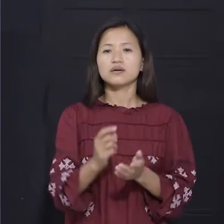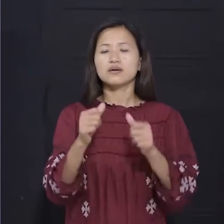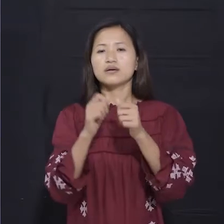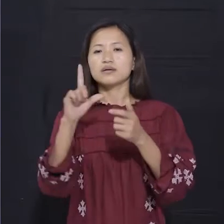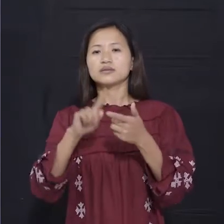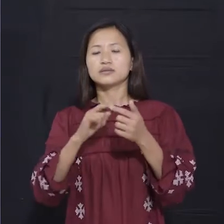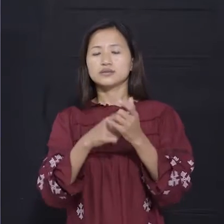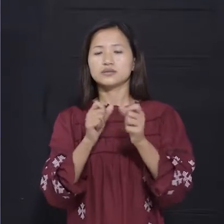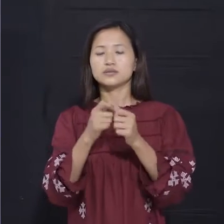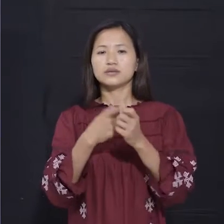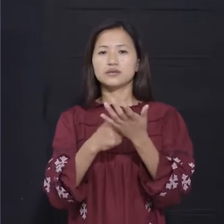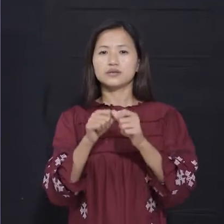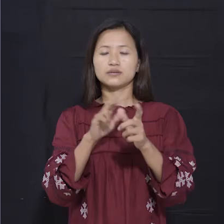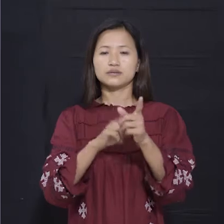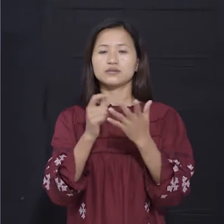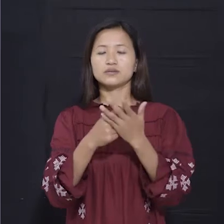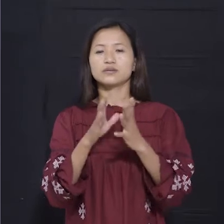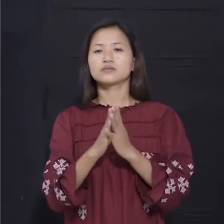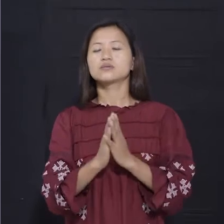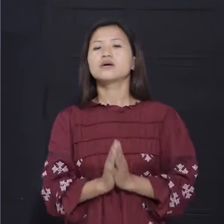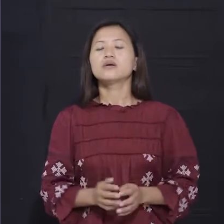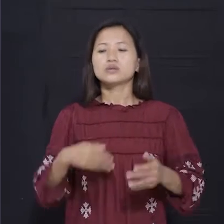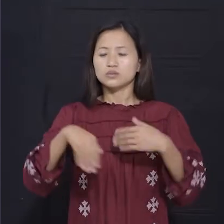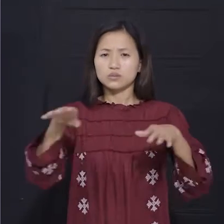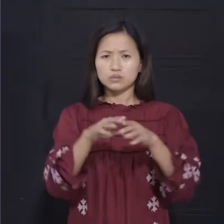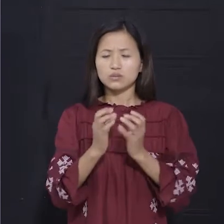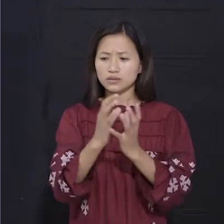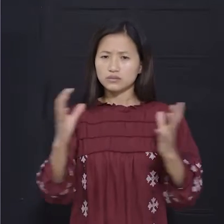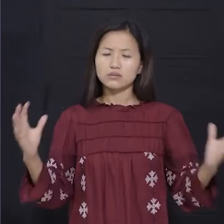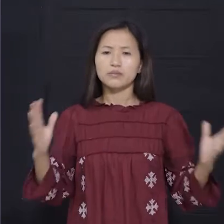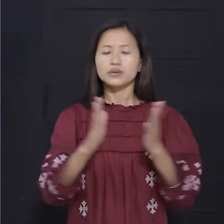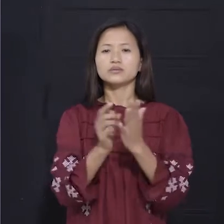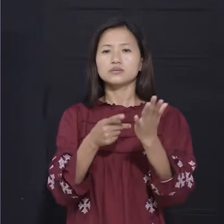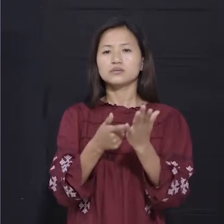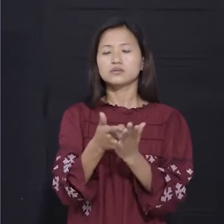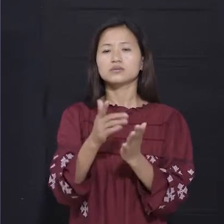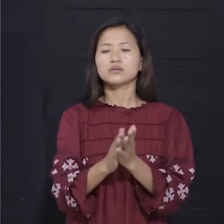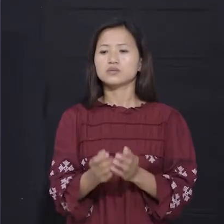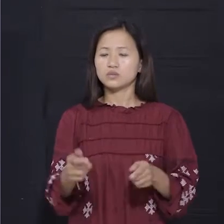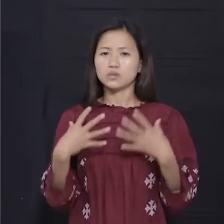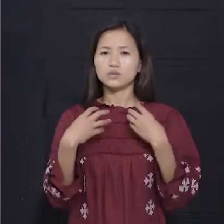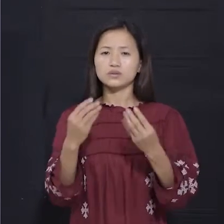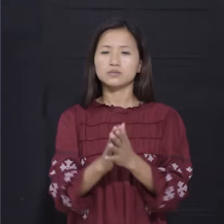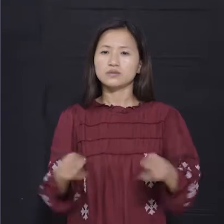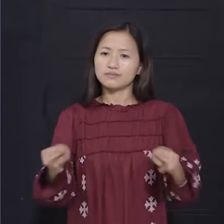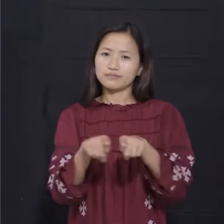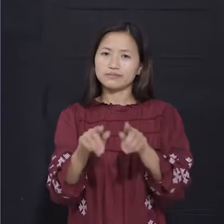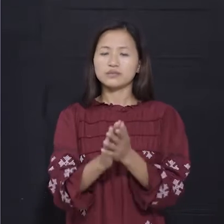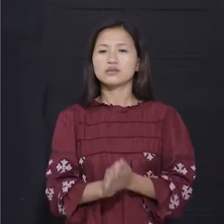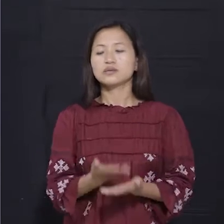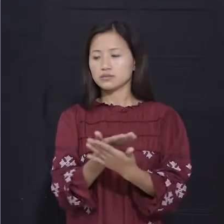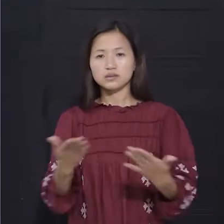of the greatest rulers of those times, and there were so many rulers who admired them and wanted to be like them. So Samudragupta, he